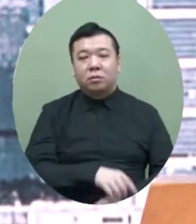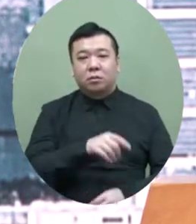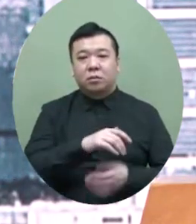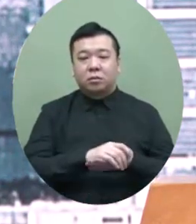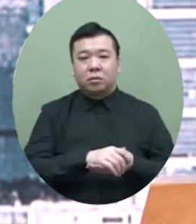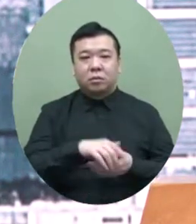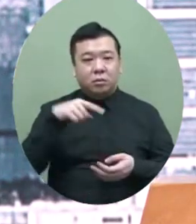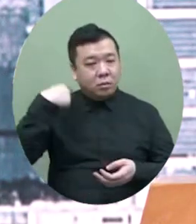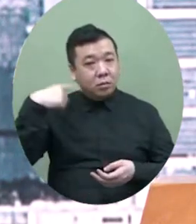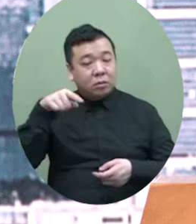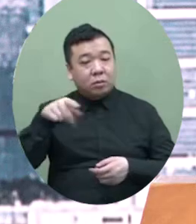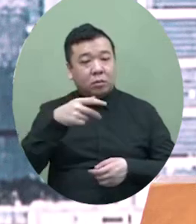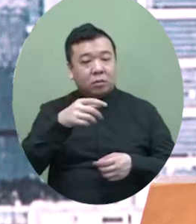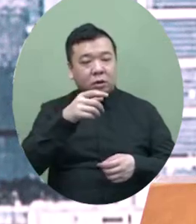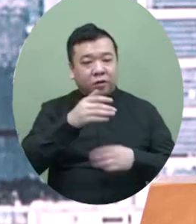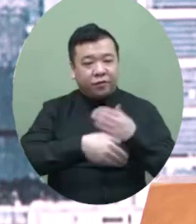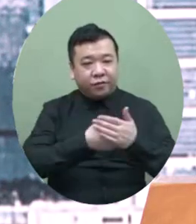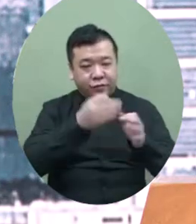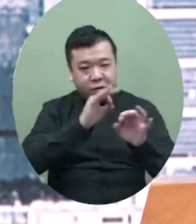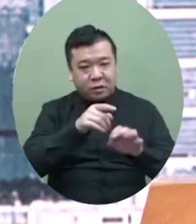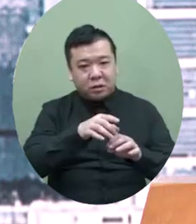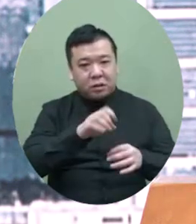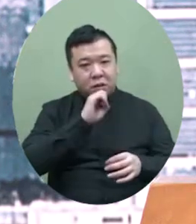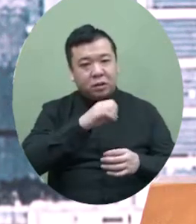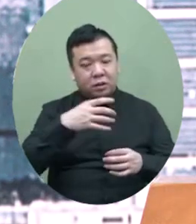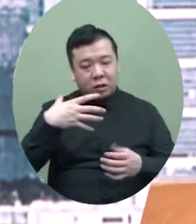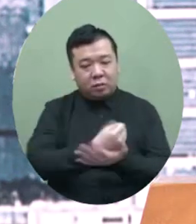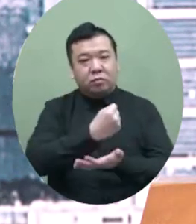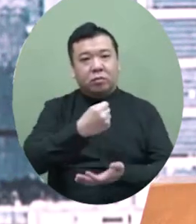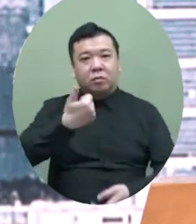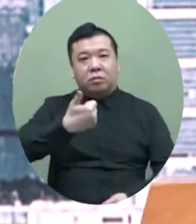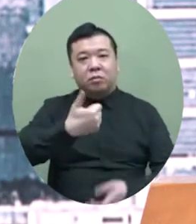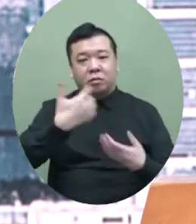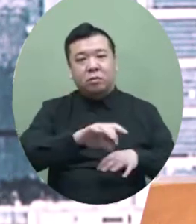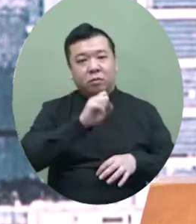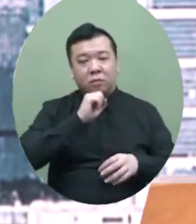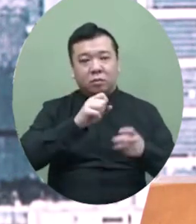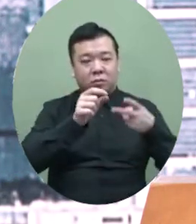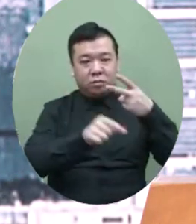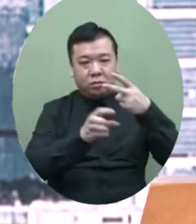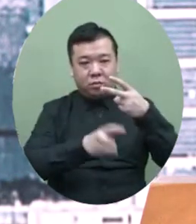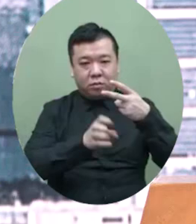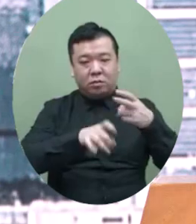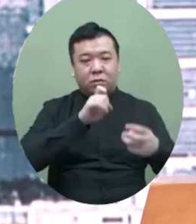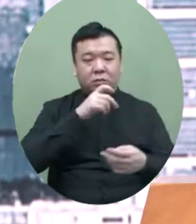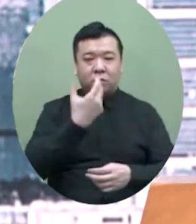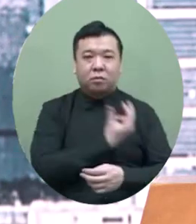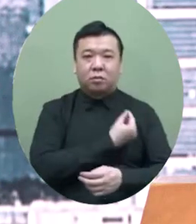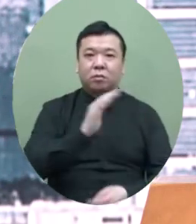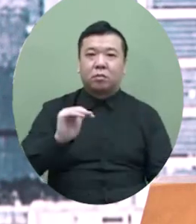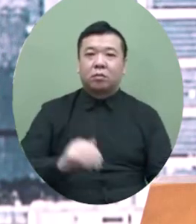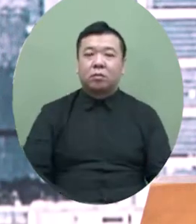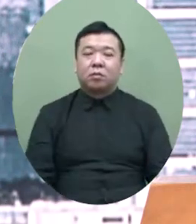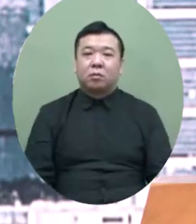is this authorized vaccine will come by the end of this month. Of course, we will very much make sure that it will